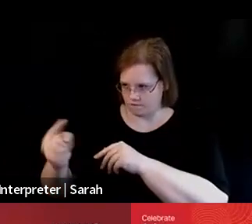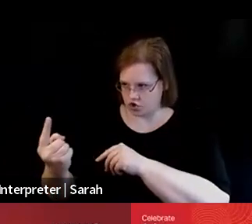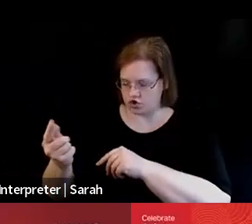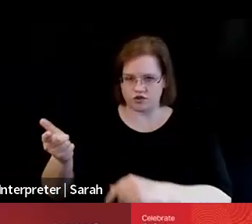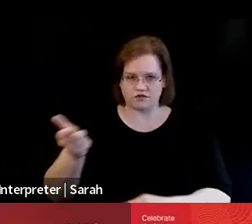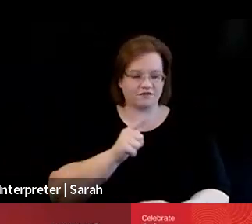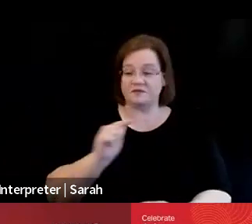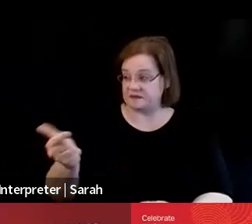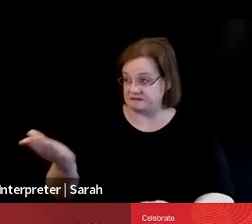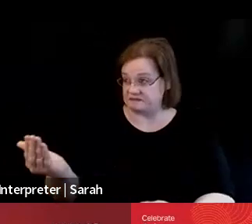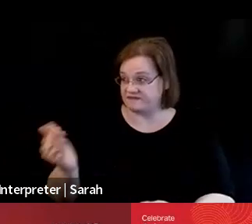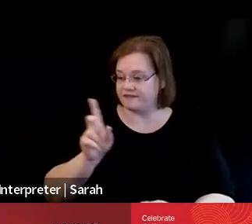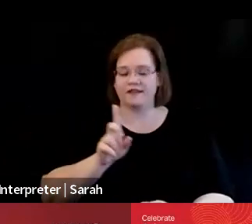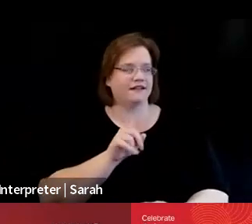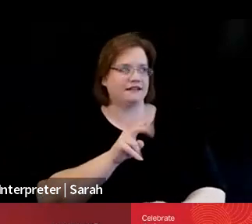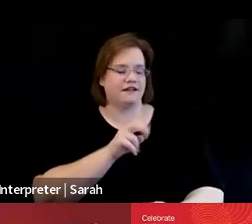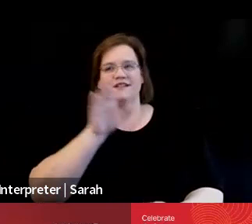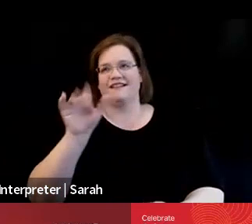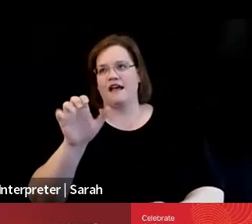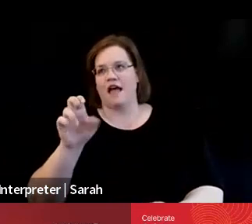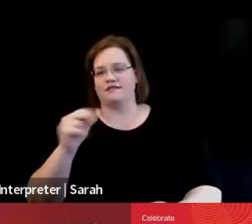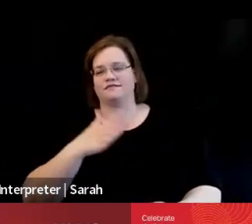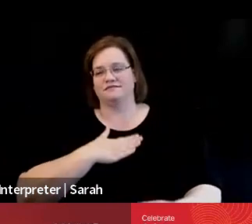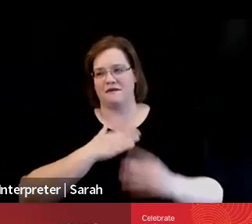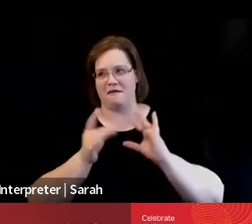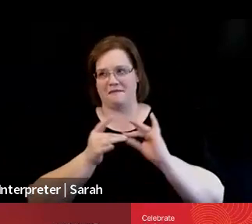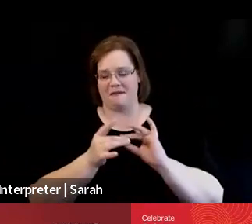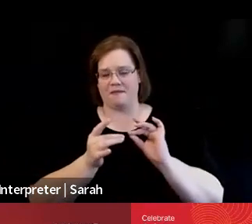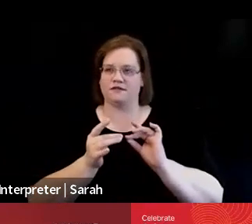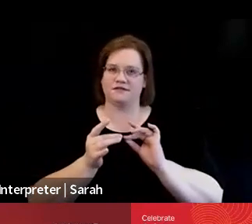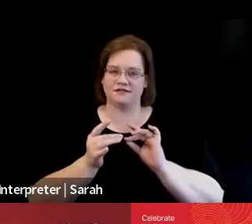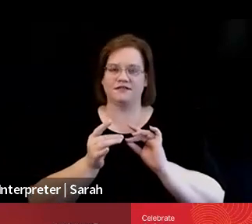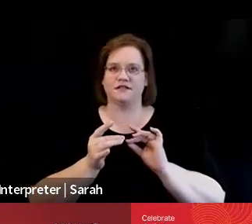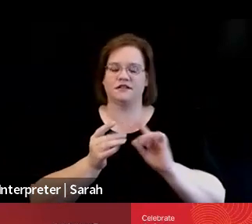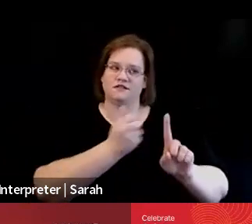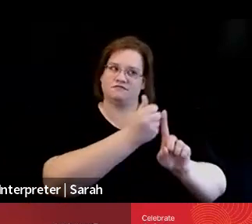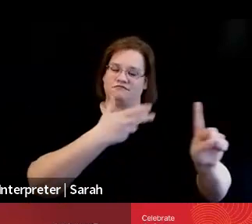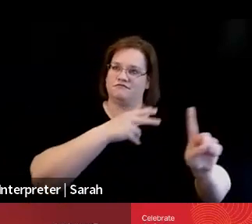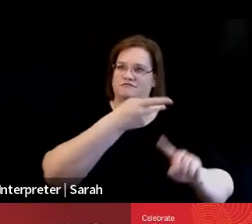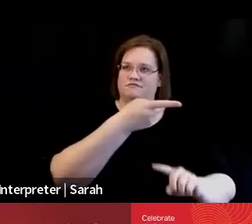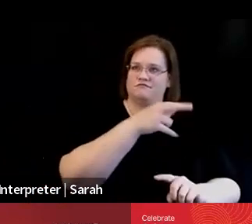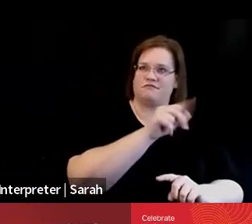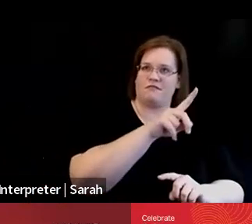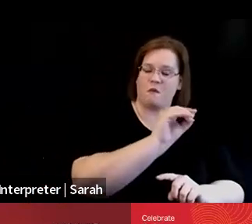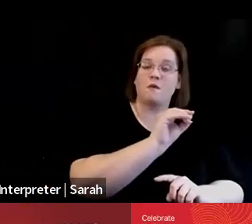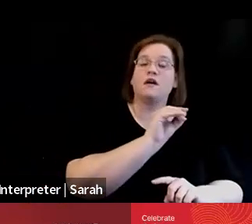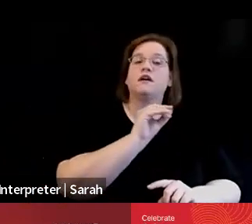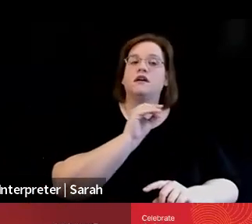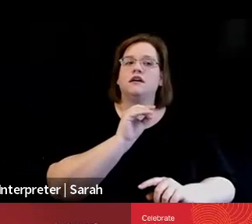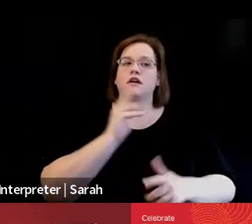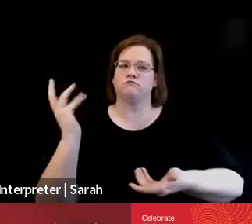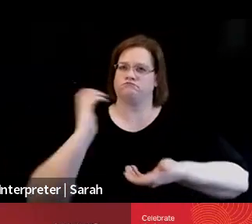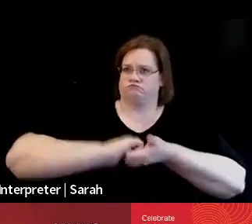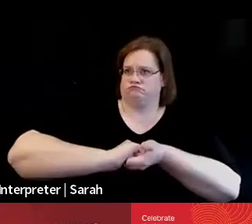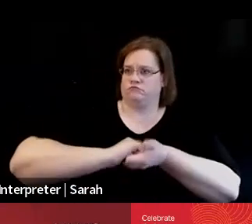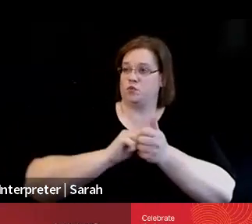ahead. I think, Alison, the comment I was going to make, kind of building off of what Prado said, I think dovetails very well with